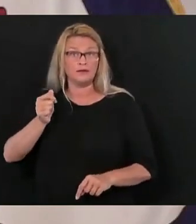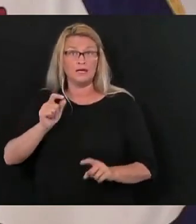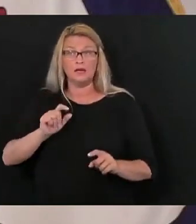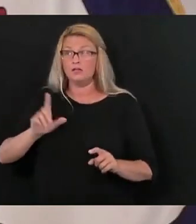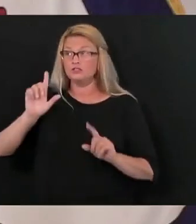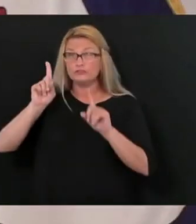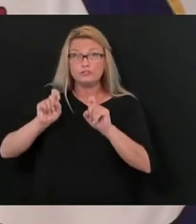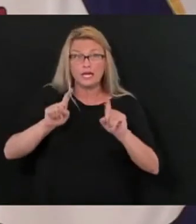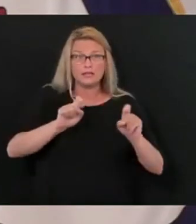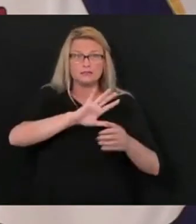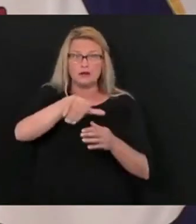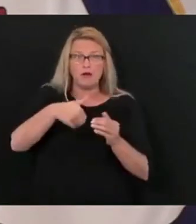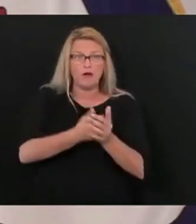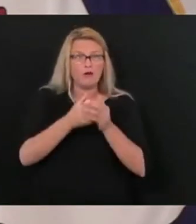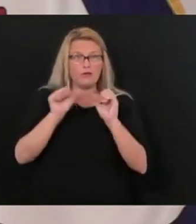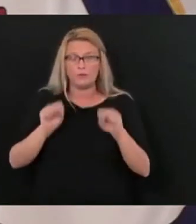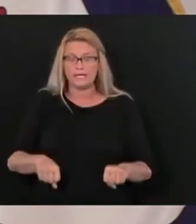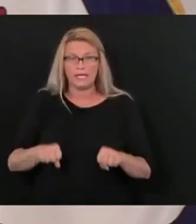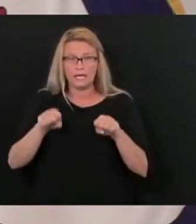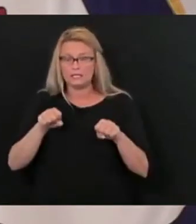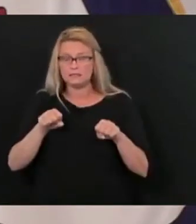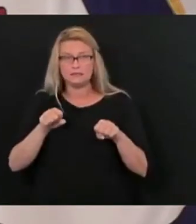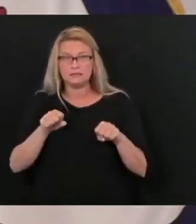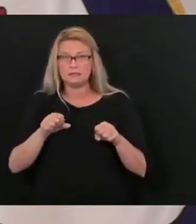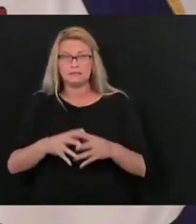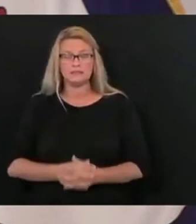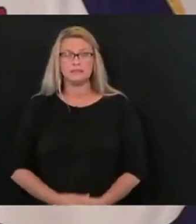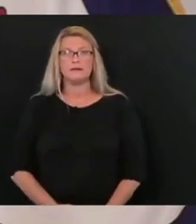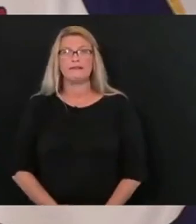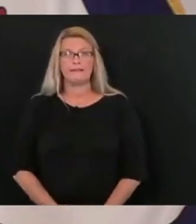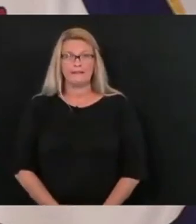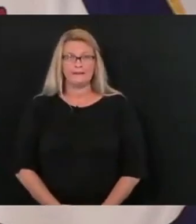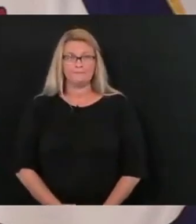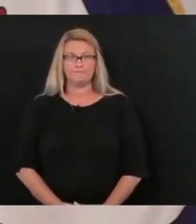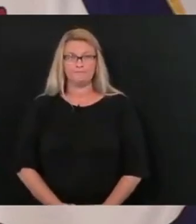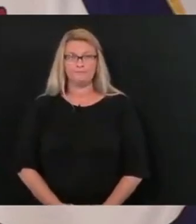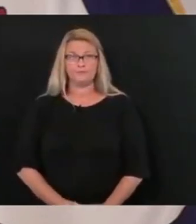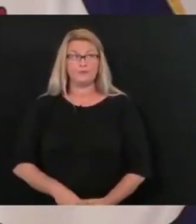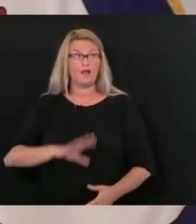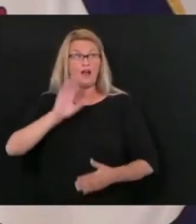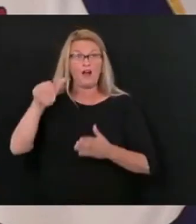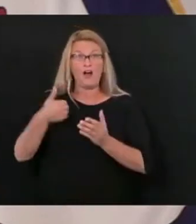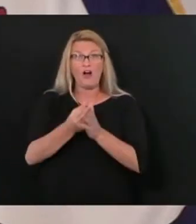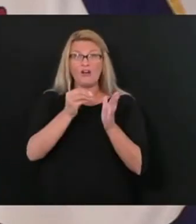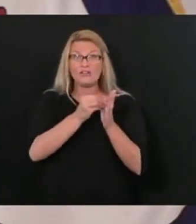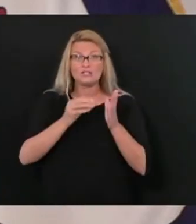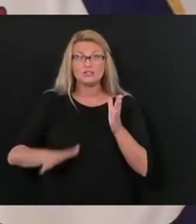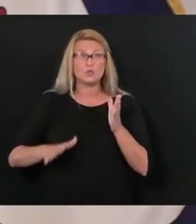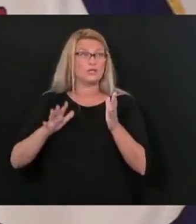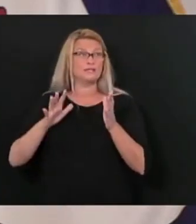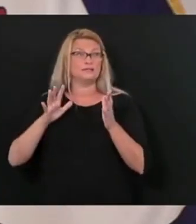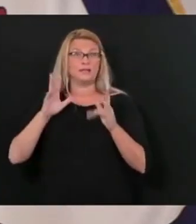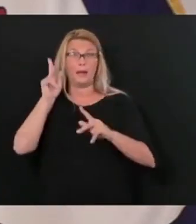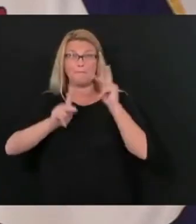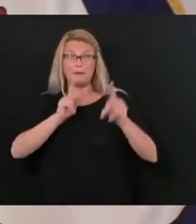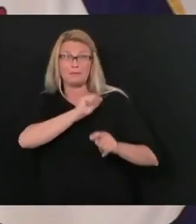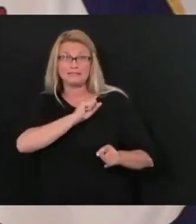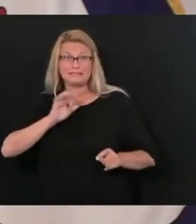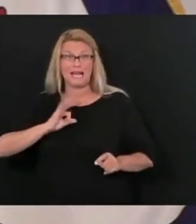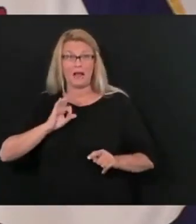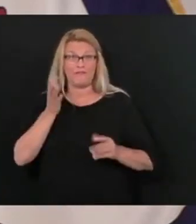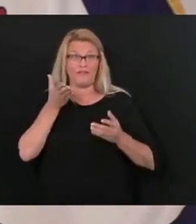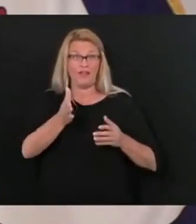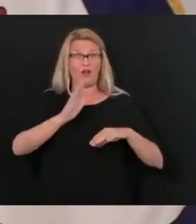test everybody we can possibly test. Everybody that's going to be on those fields or in those gymnasiums that are going to be